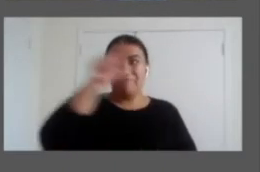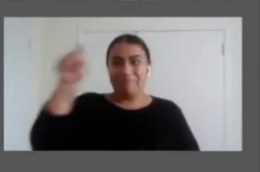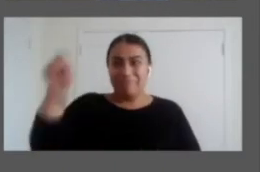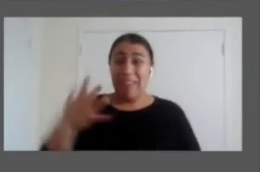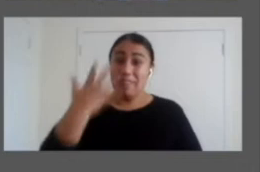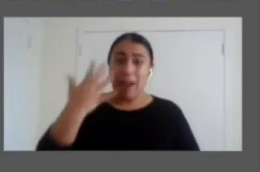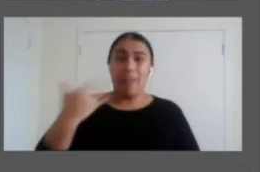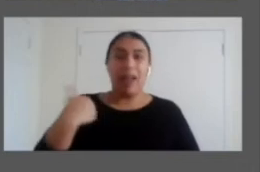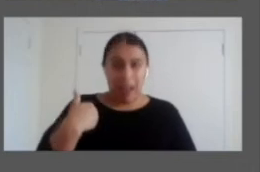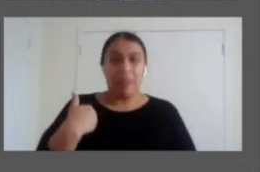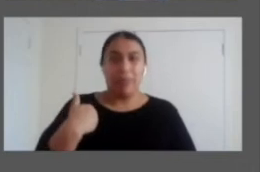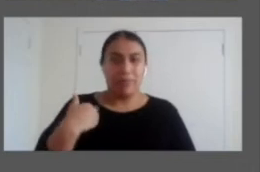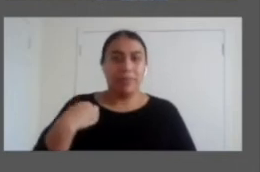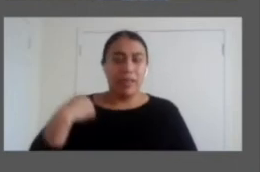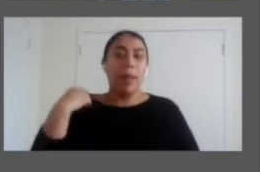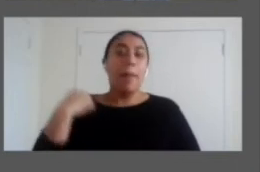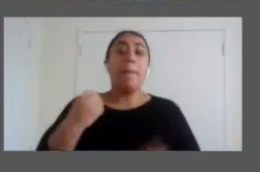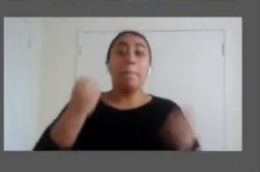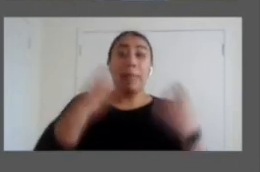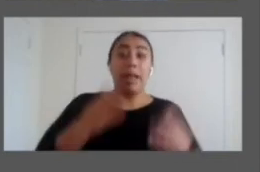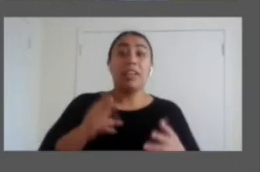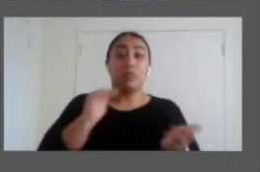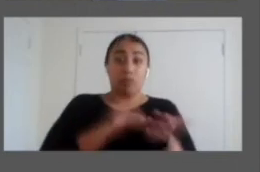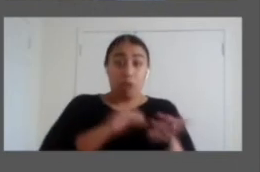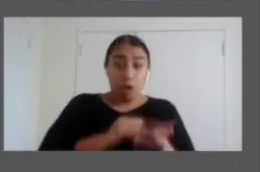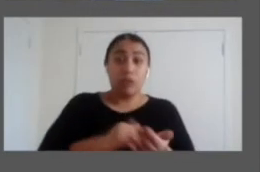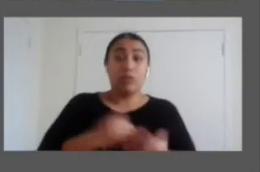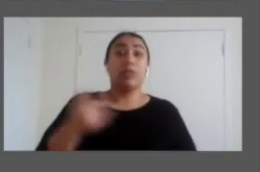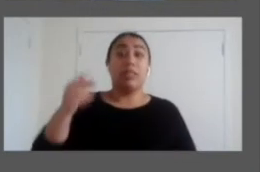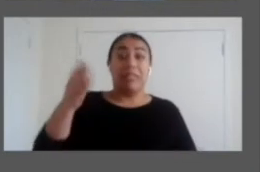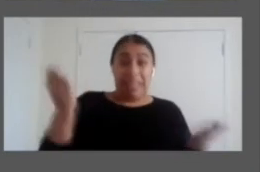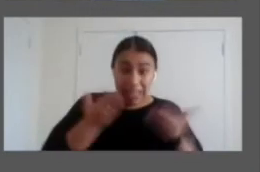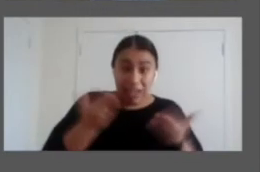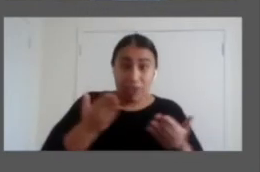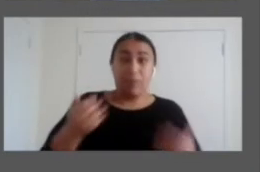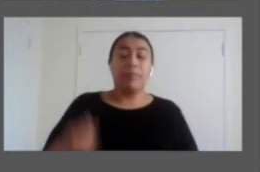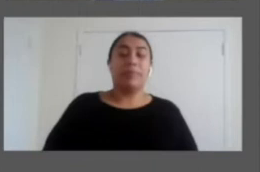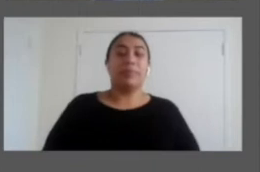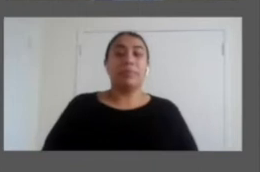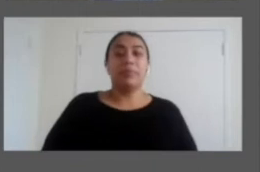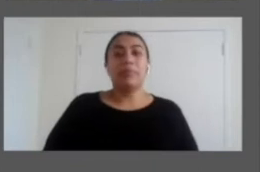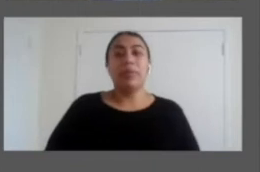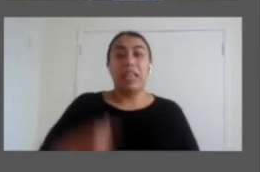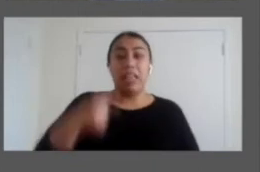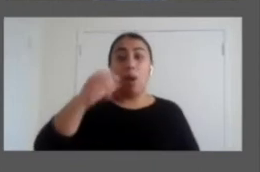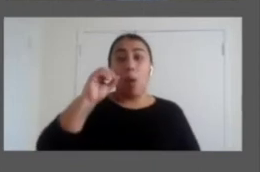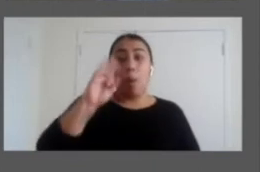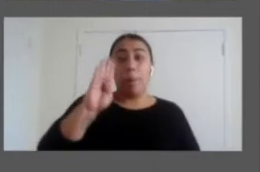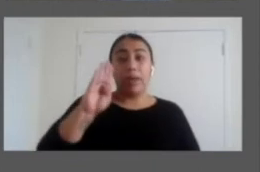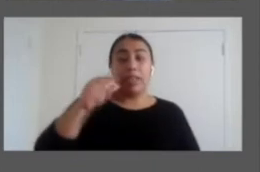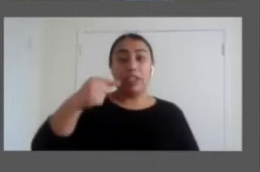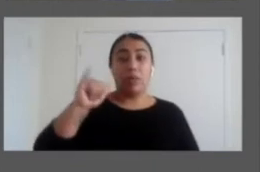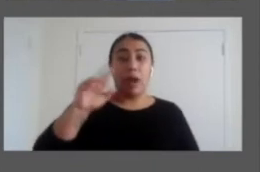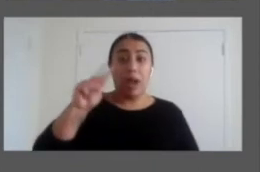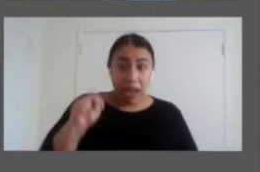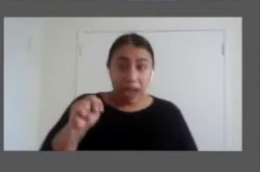including psychiatrists, physiatrists, anesthesiologists, rheumatologists, pain specialists, pediatric